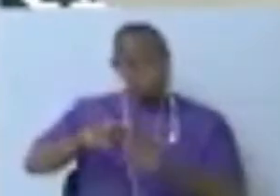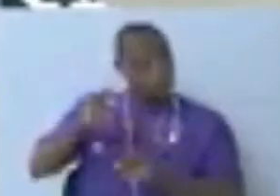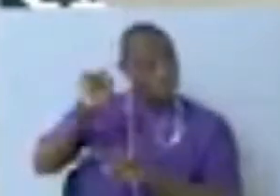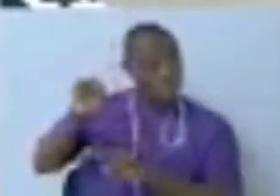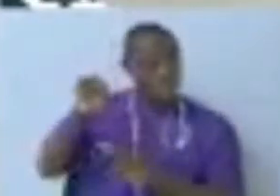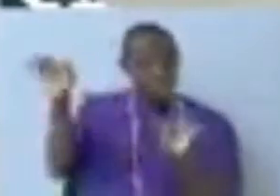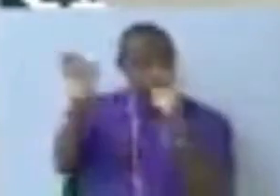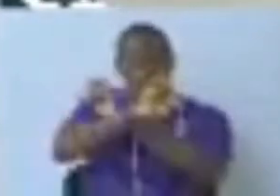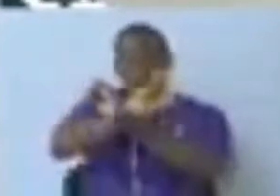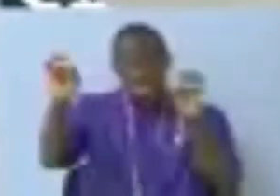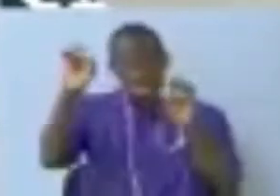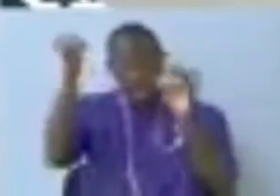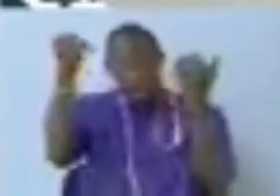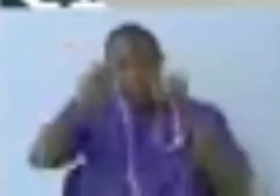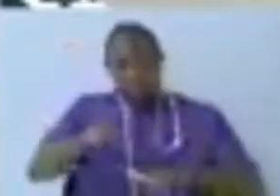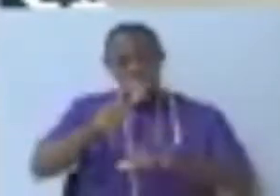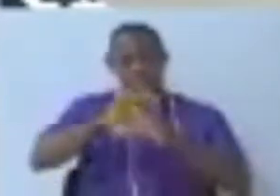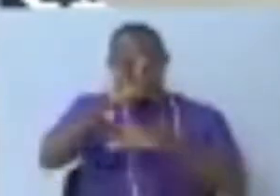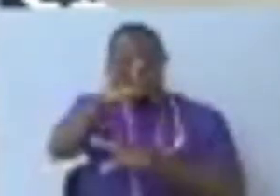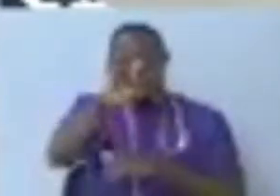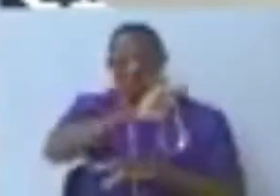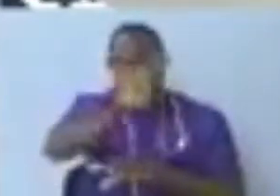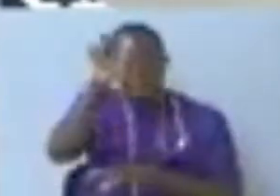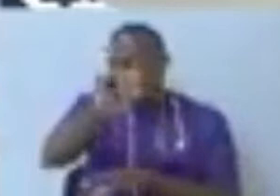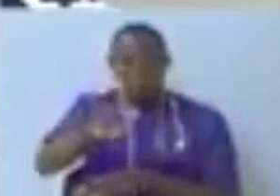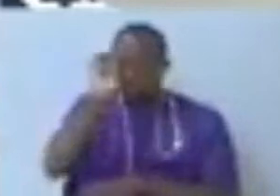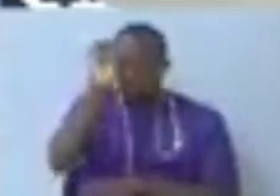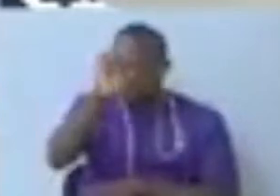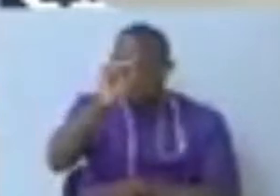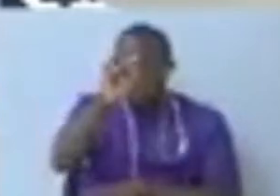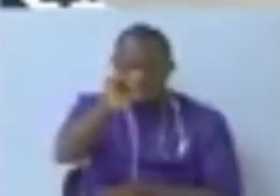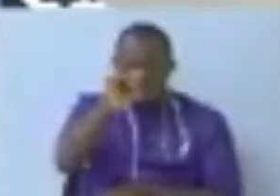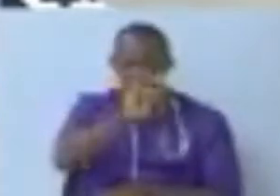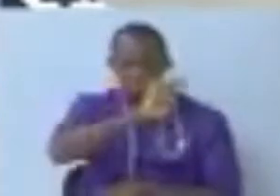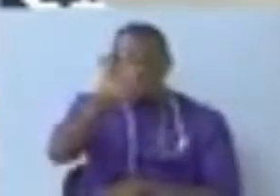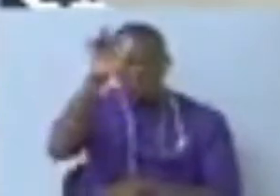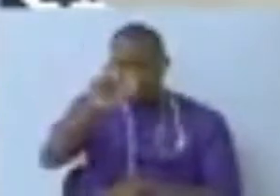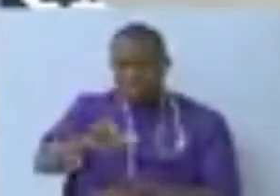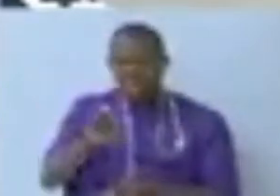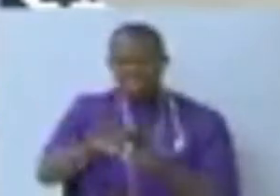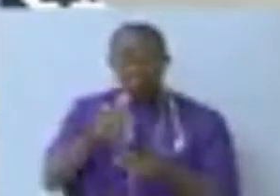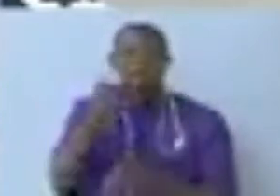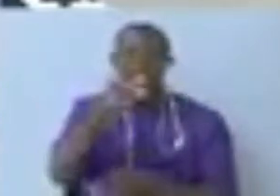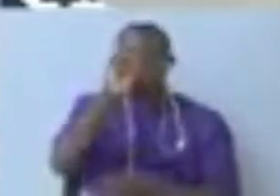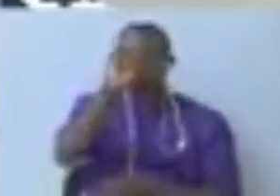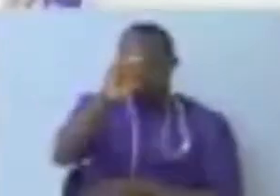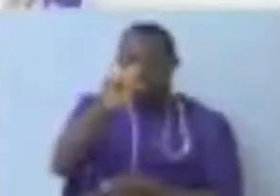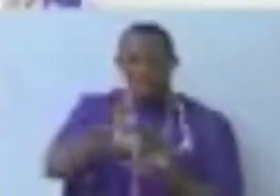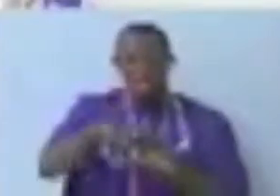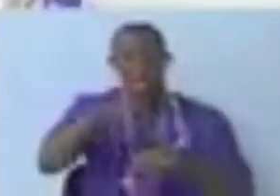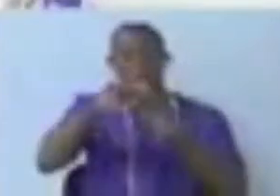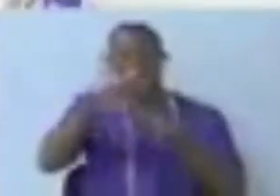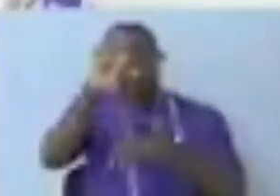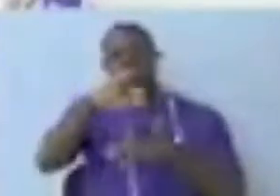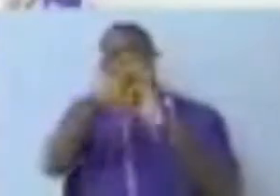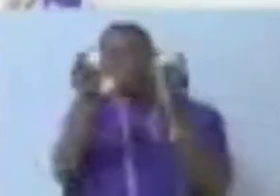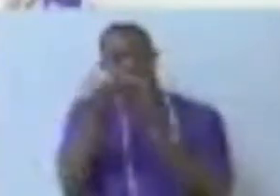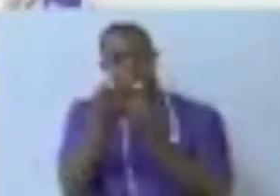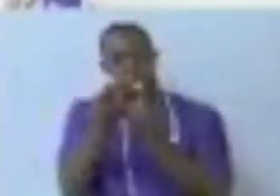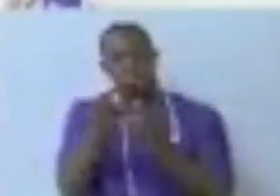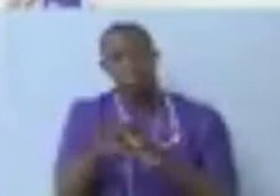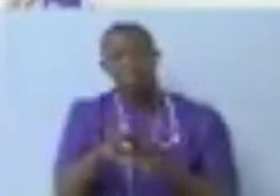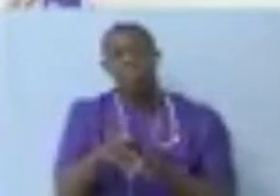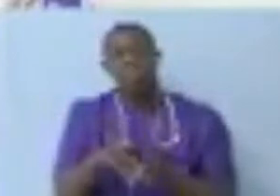nothing happened to you. Nobody called you, nobody asked you for something. That is mighty unbelievable. When I gave him my